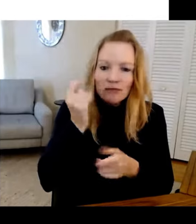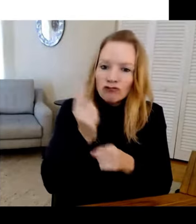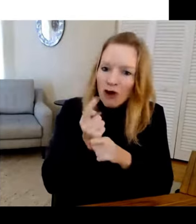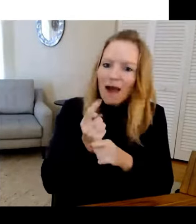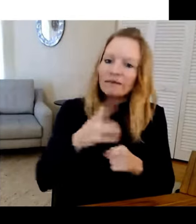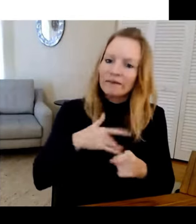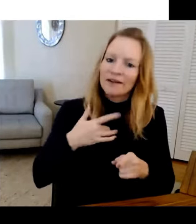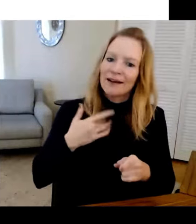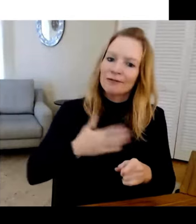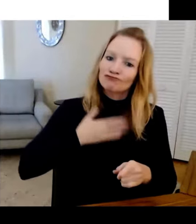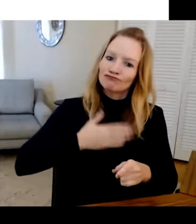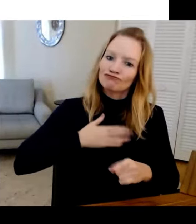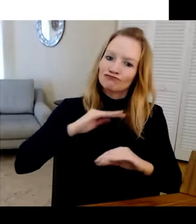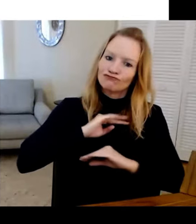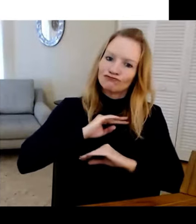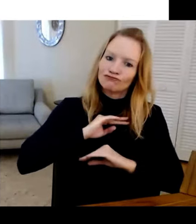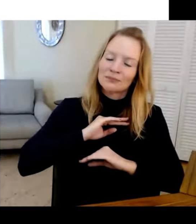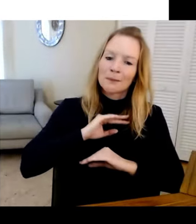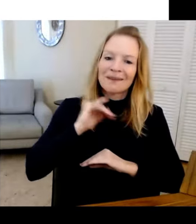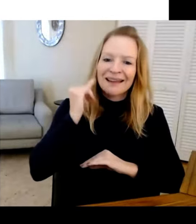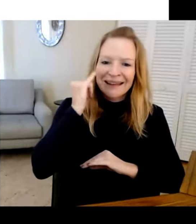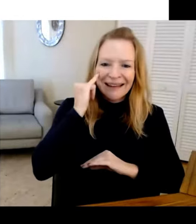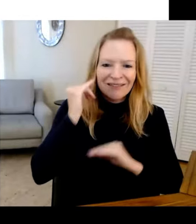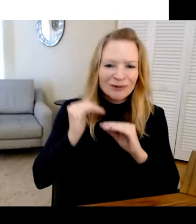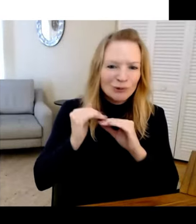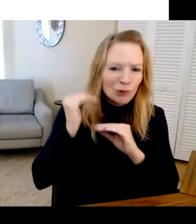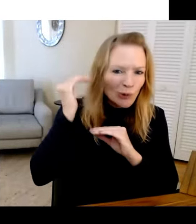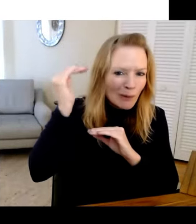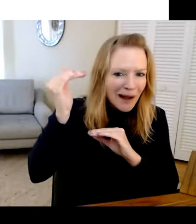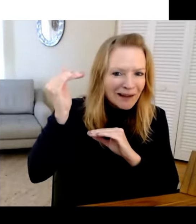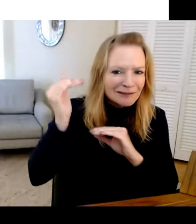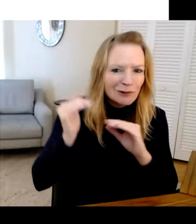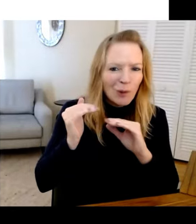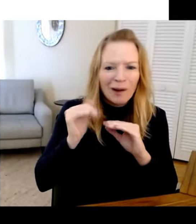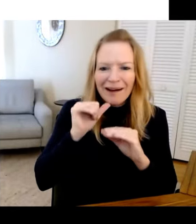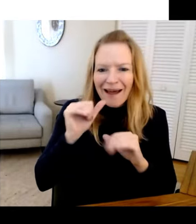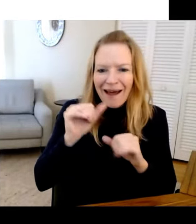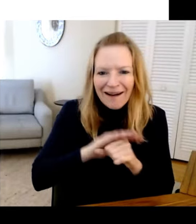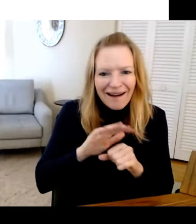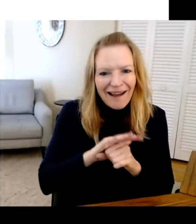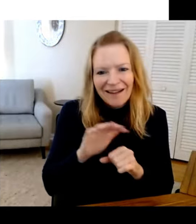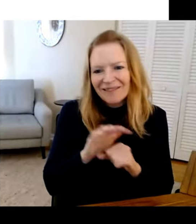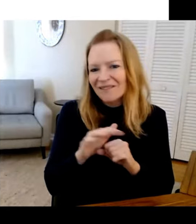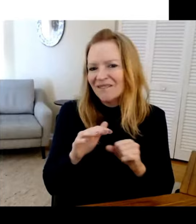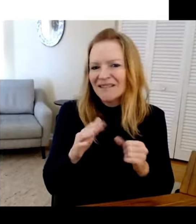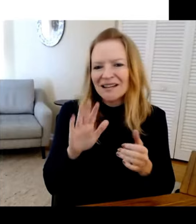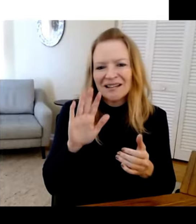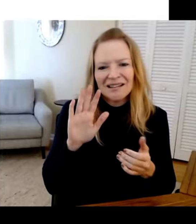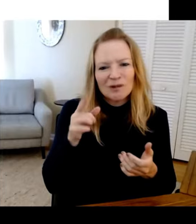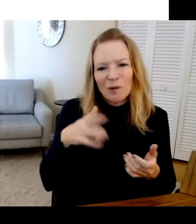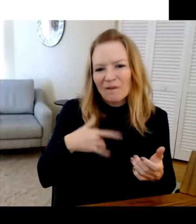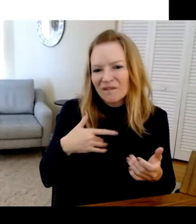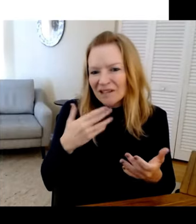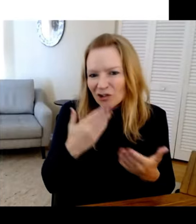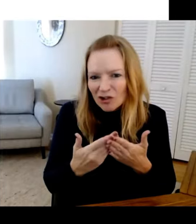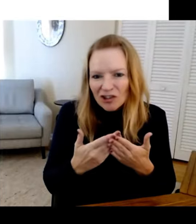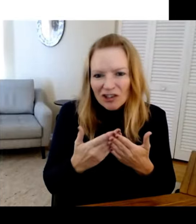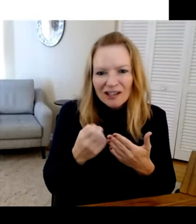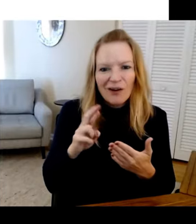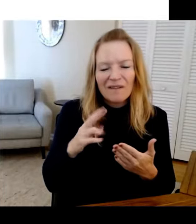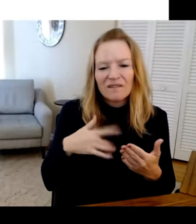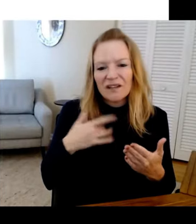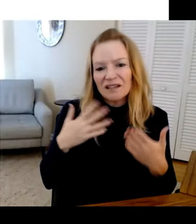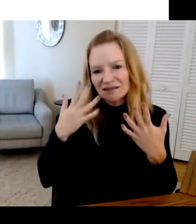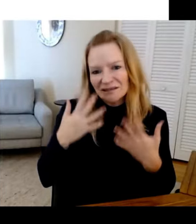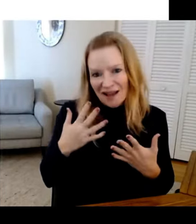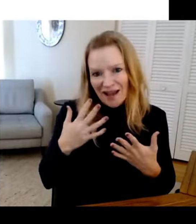between the neurons. About that amount to feel happy, to feel content. If there's too much, or if there's not enough of certain